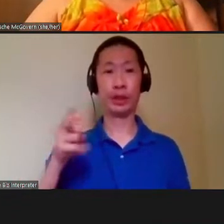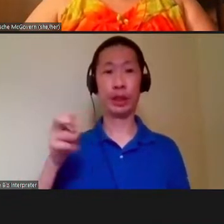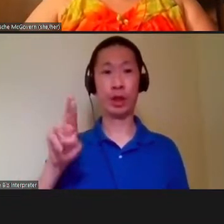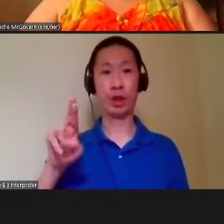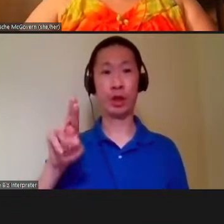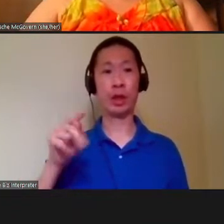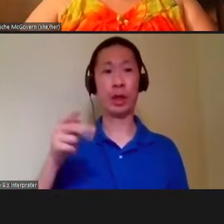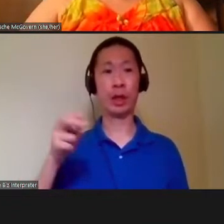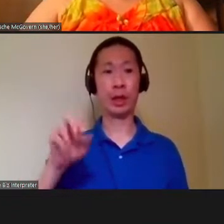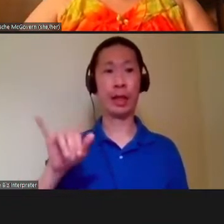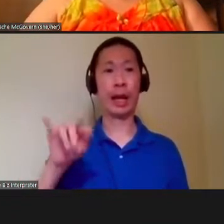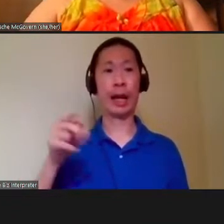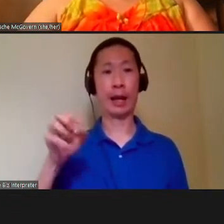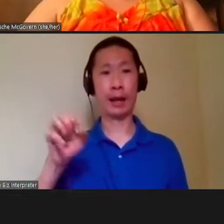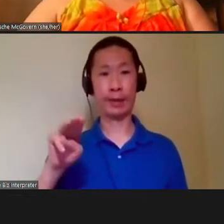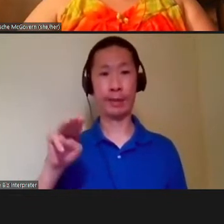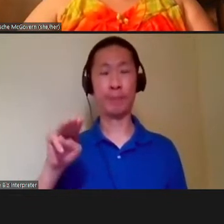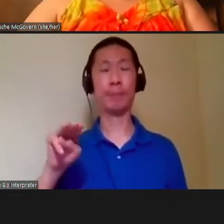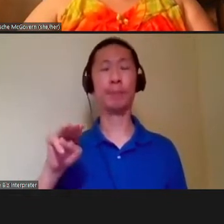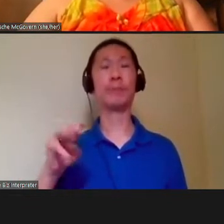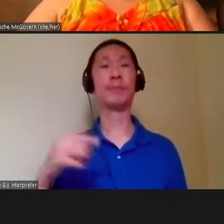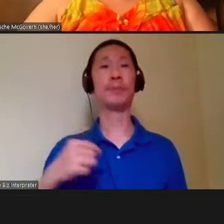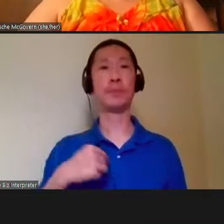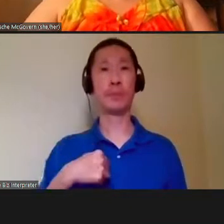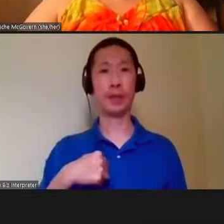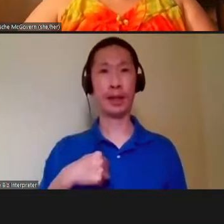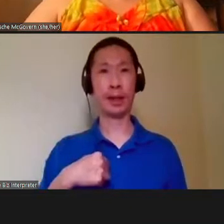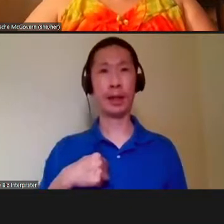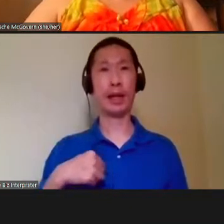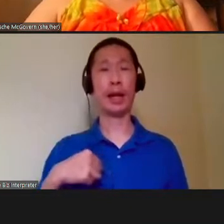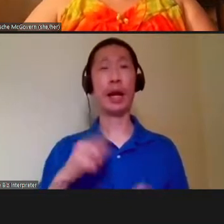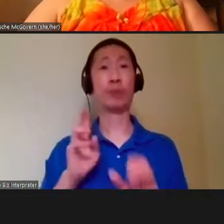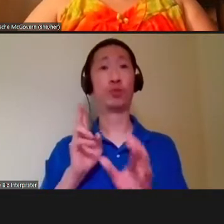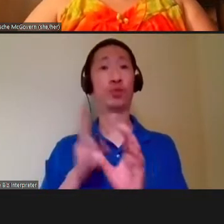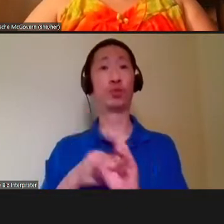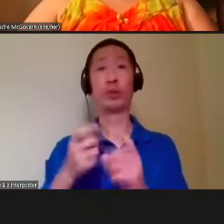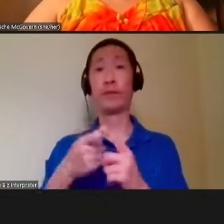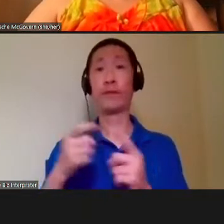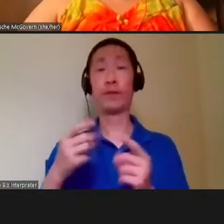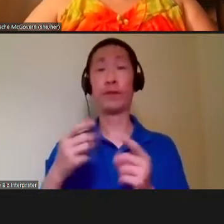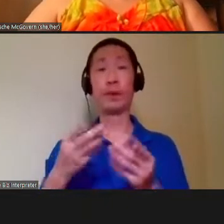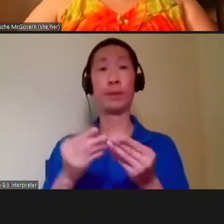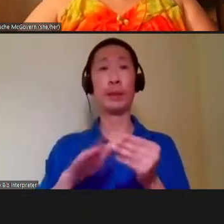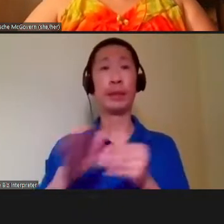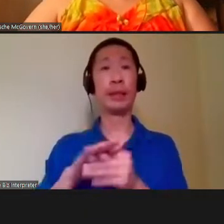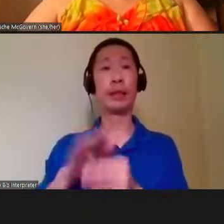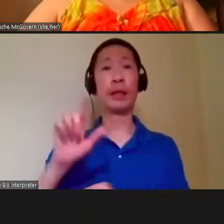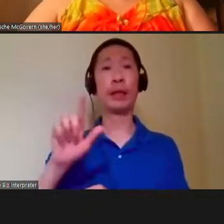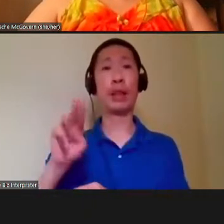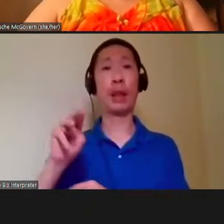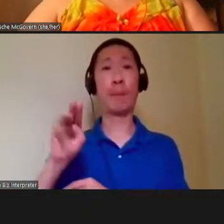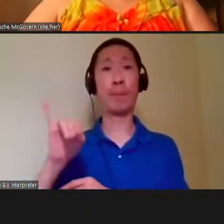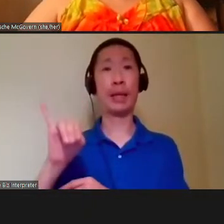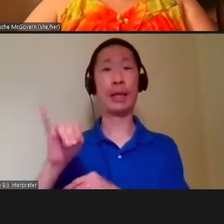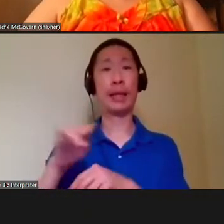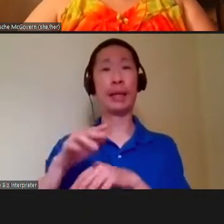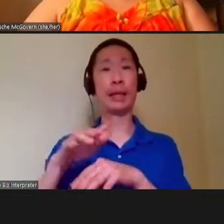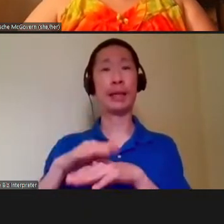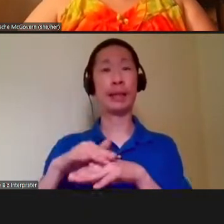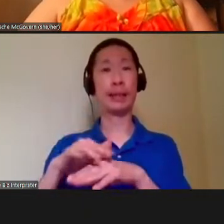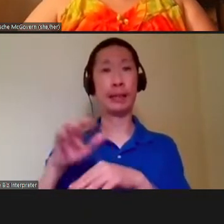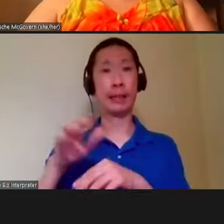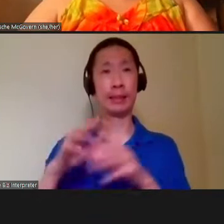them pronouns. I am zooming in from the land of the Lumbee Nation and Eno